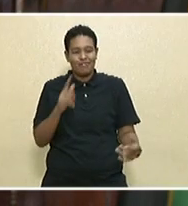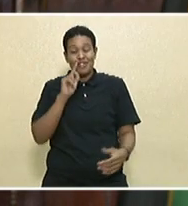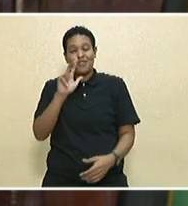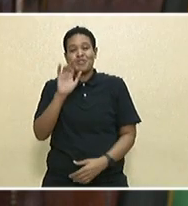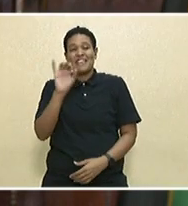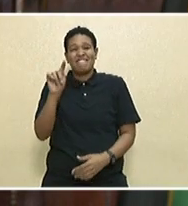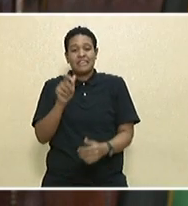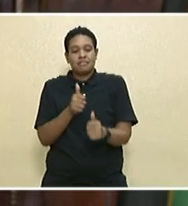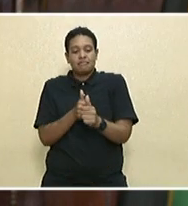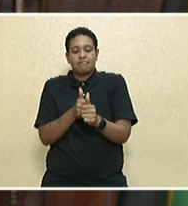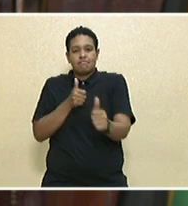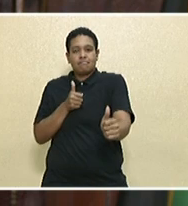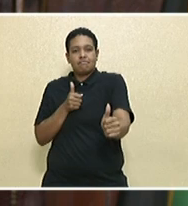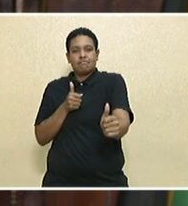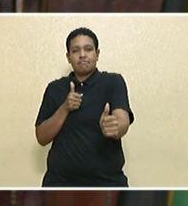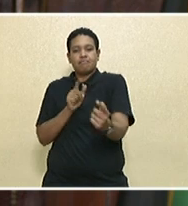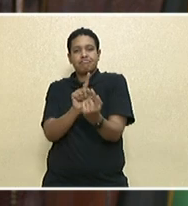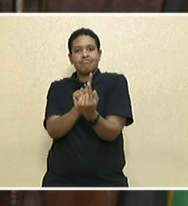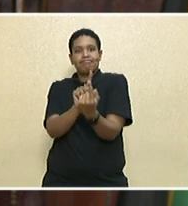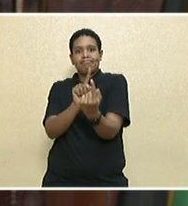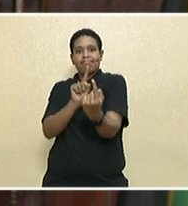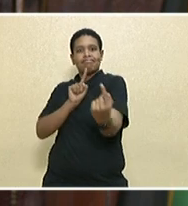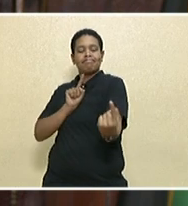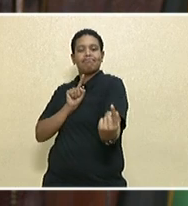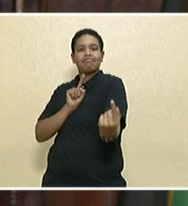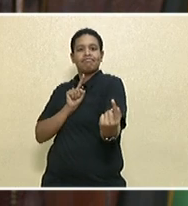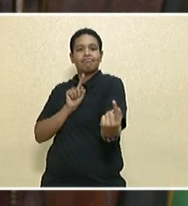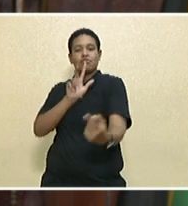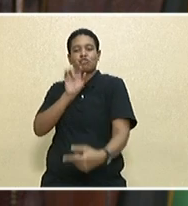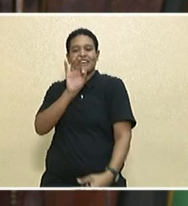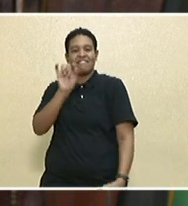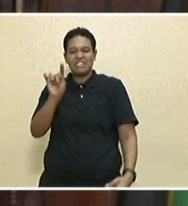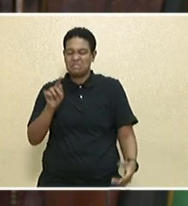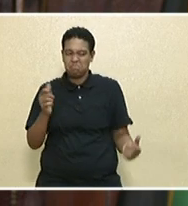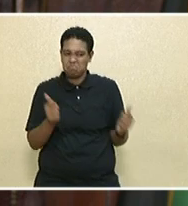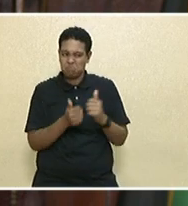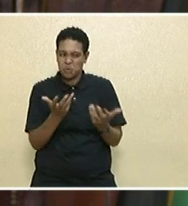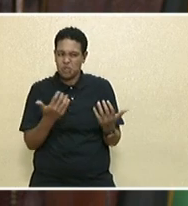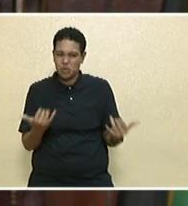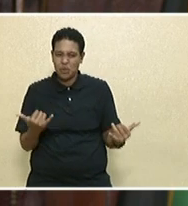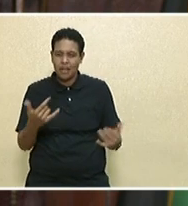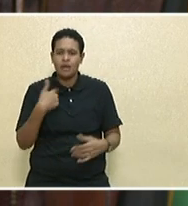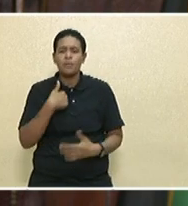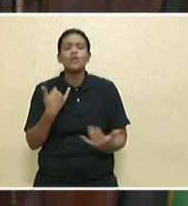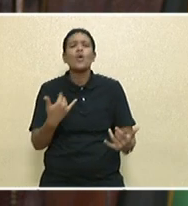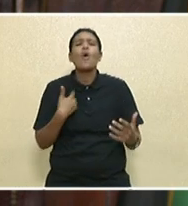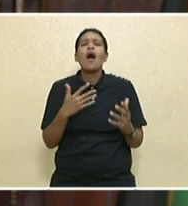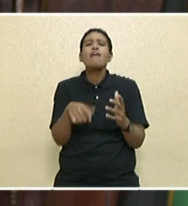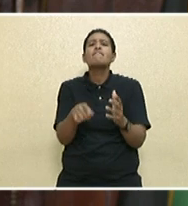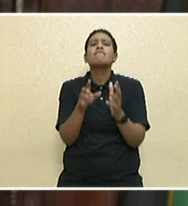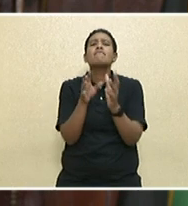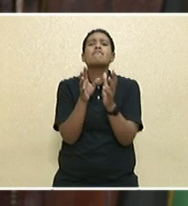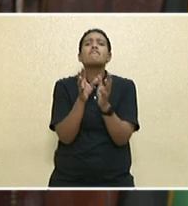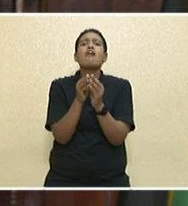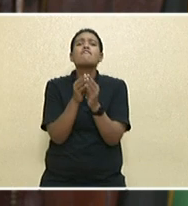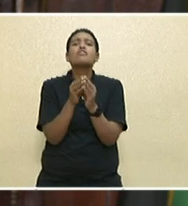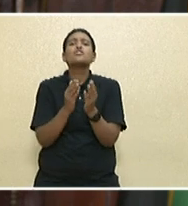that we would now have our press conferences done